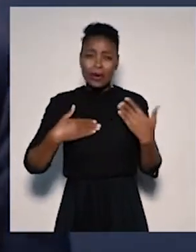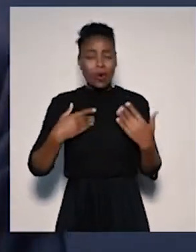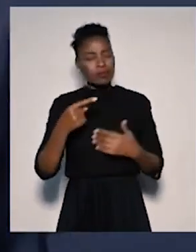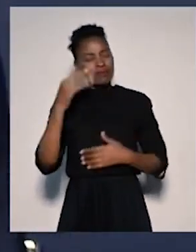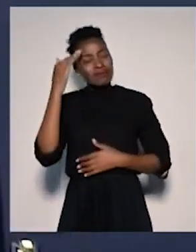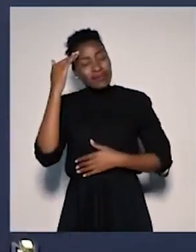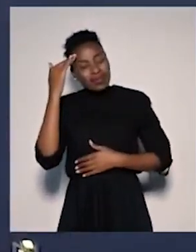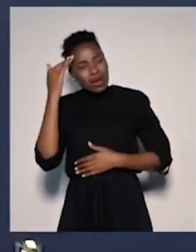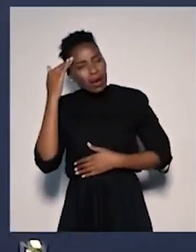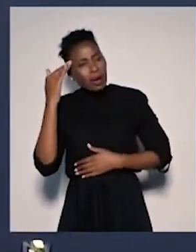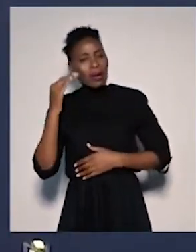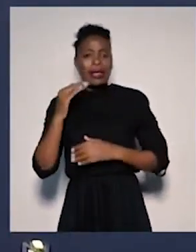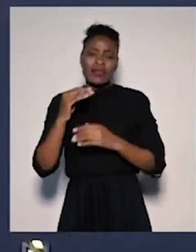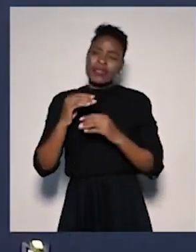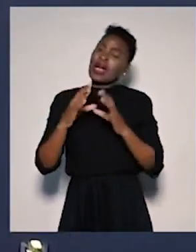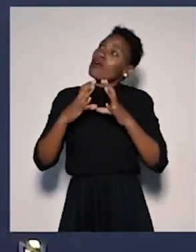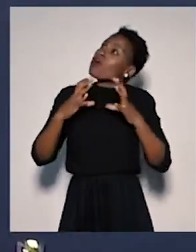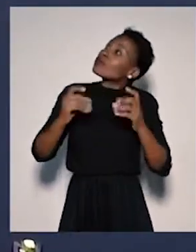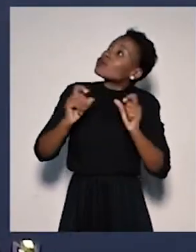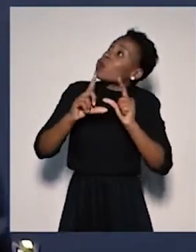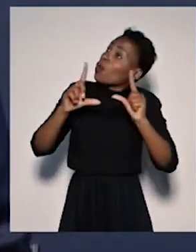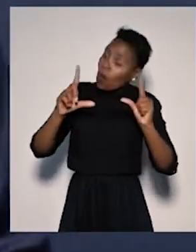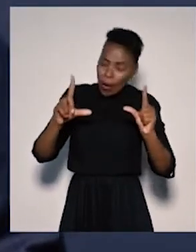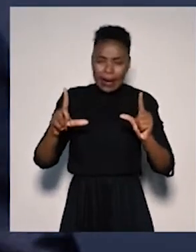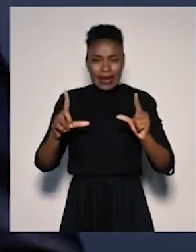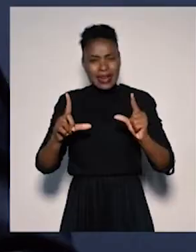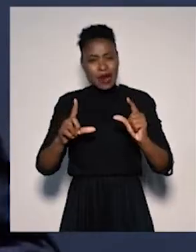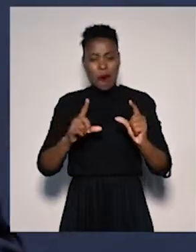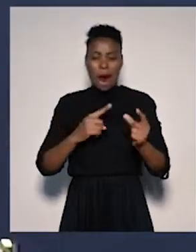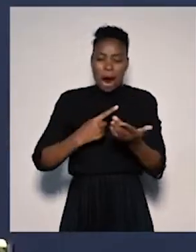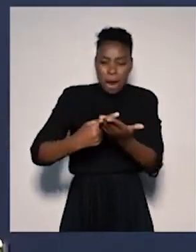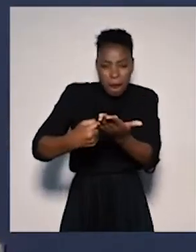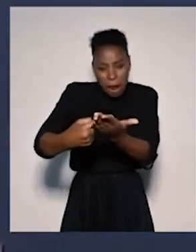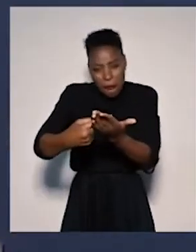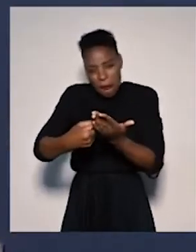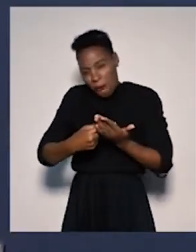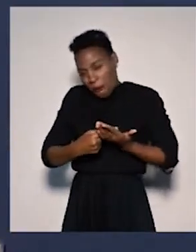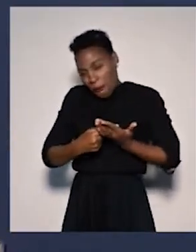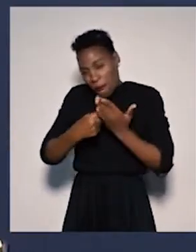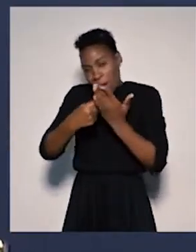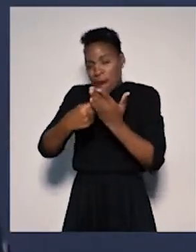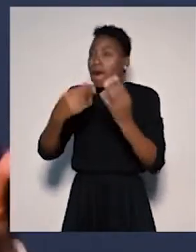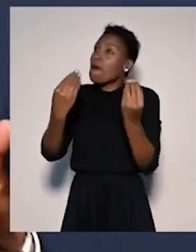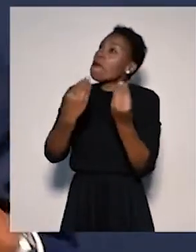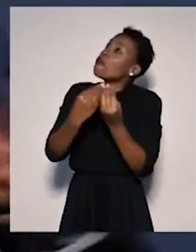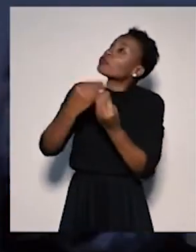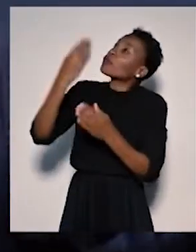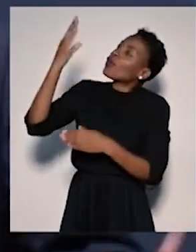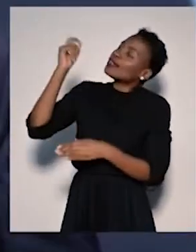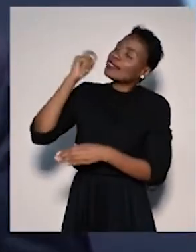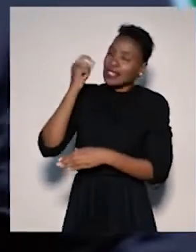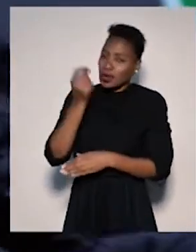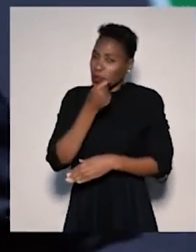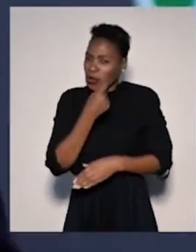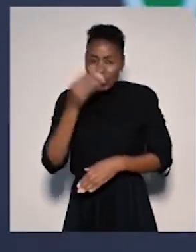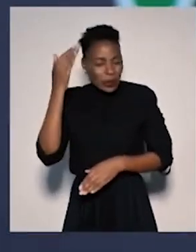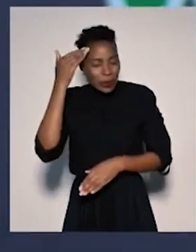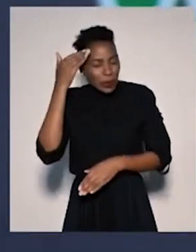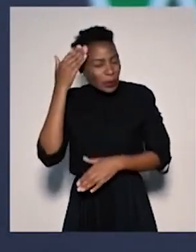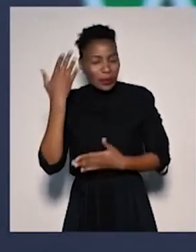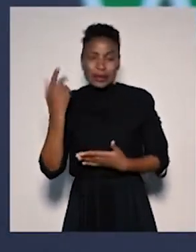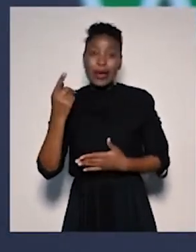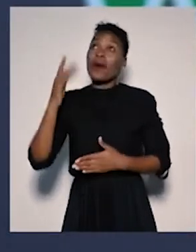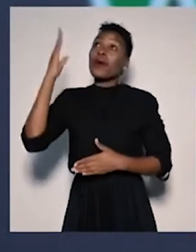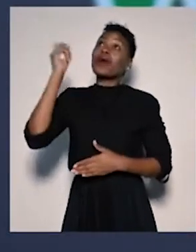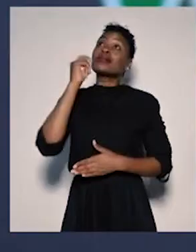know, I've been having such a great time with the Lord, and we had a great conversation. And this man said, I could hear from what he was saying, even if he doesn't know what God had said to